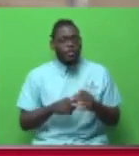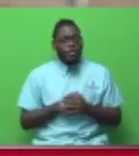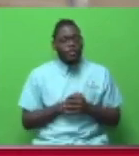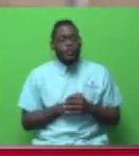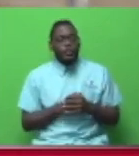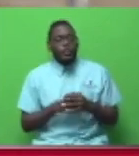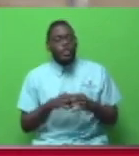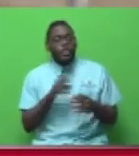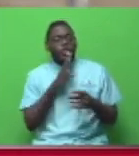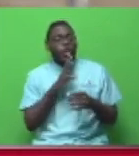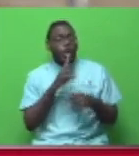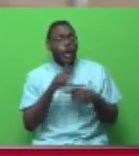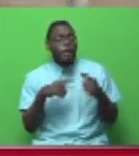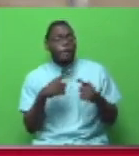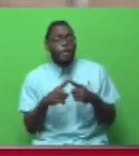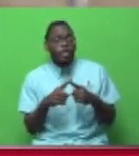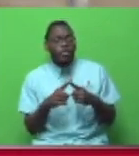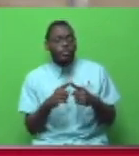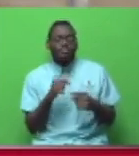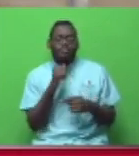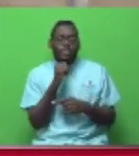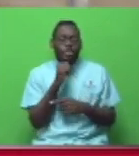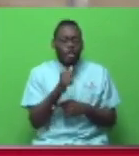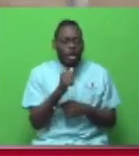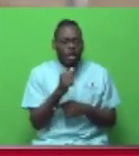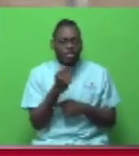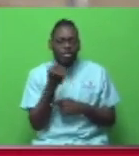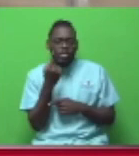the not-so-recent decision made by the DPP that